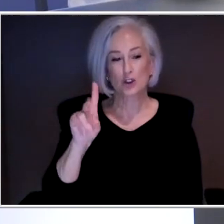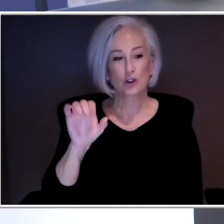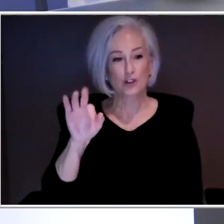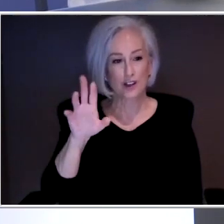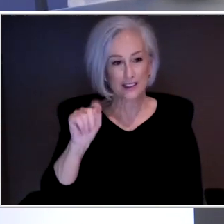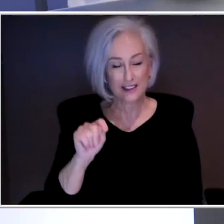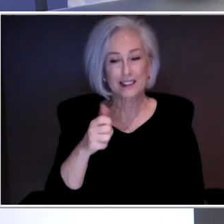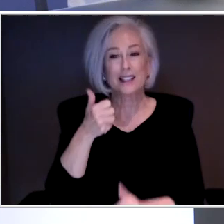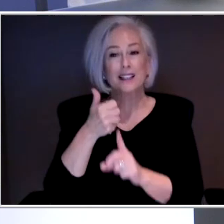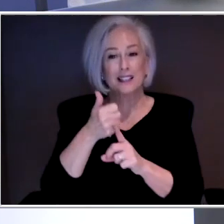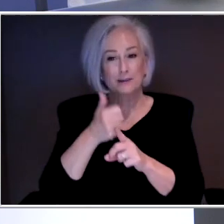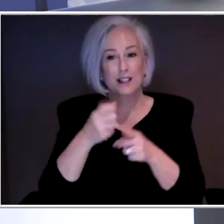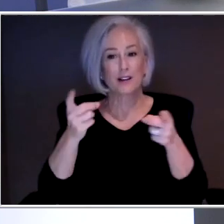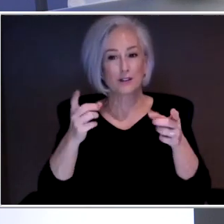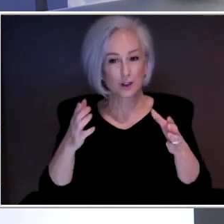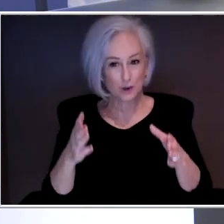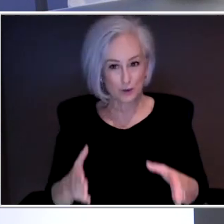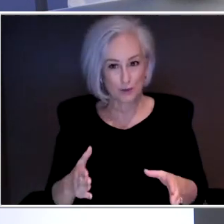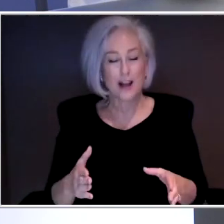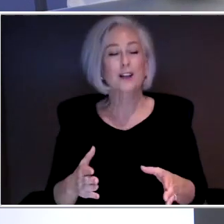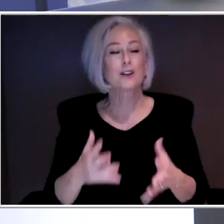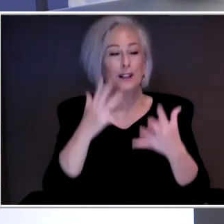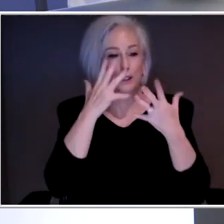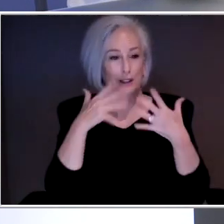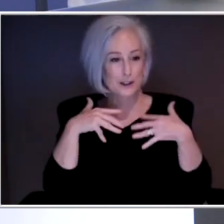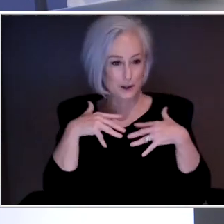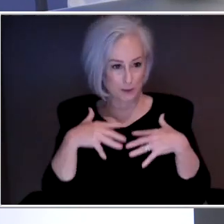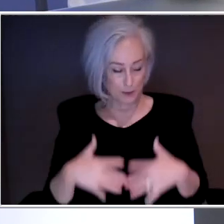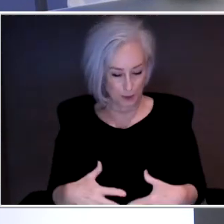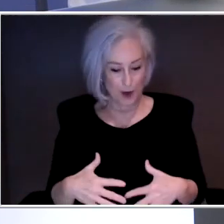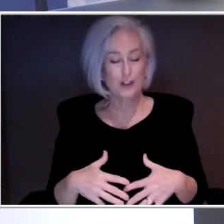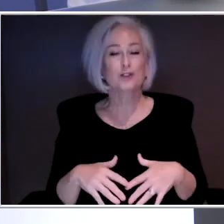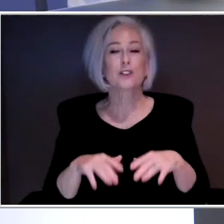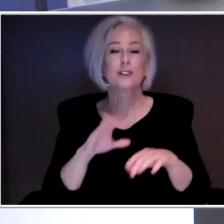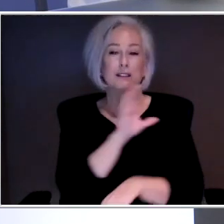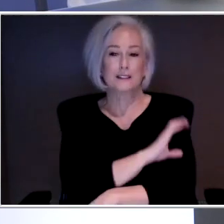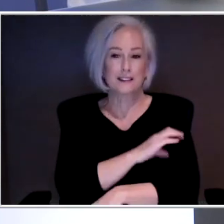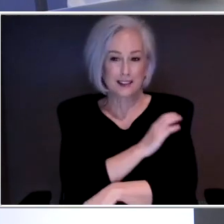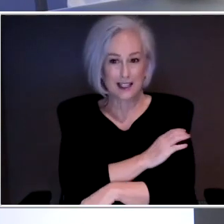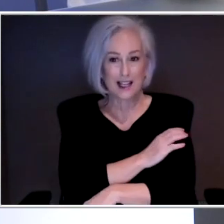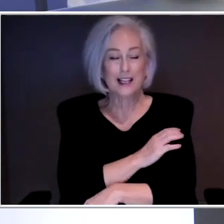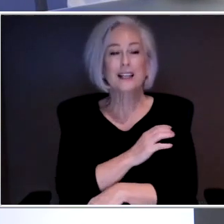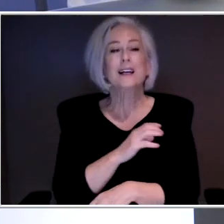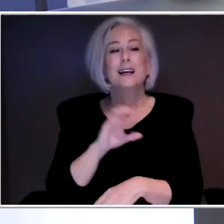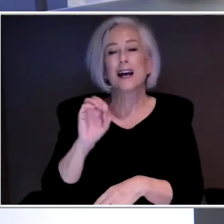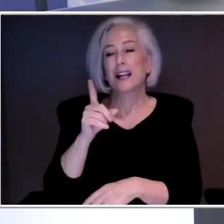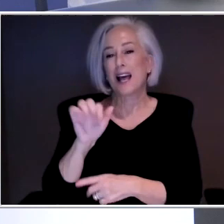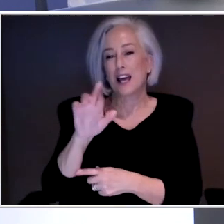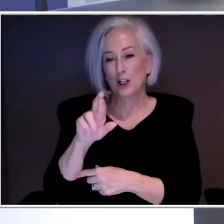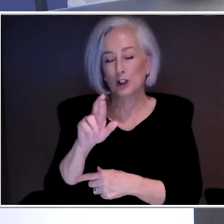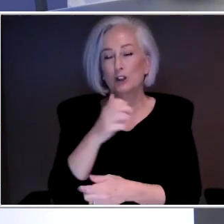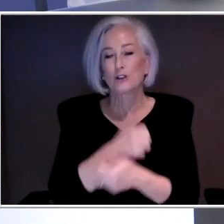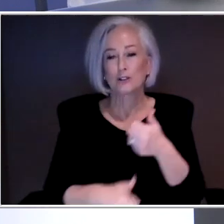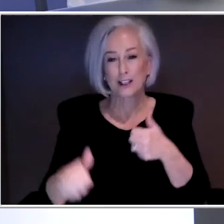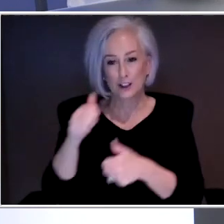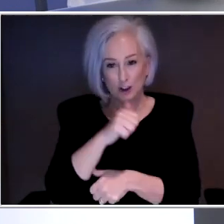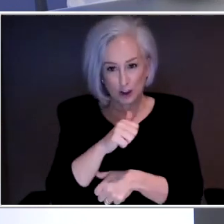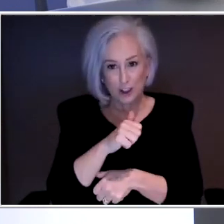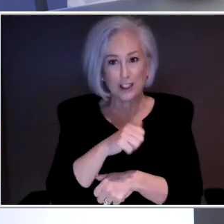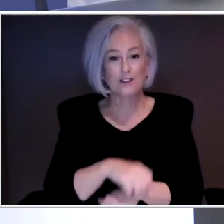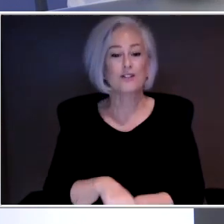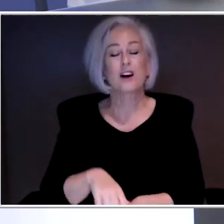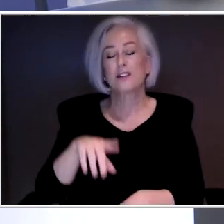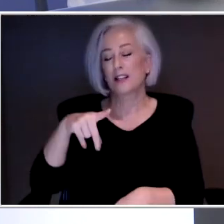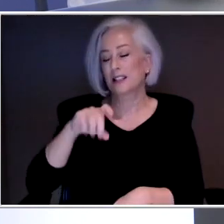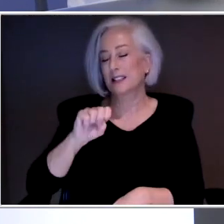Clinic here at the health system. You're also the editor-in-chief of the Journal of Psychedelic Psychiatry. So I suppose we should just